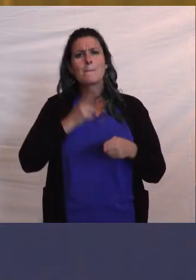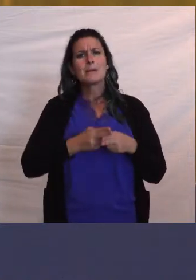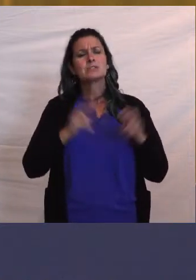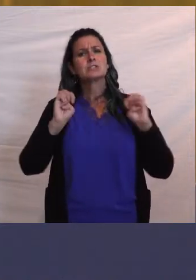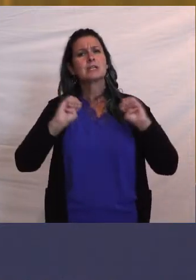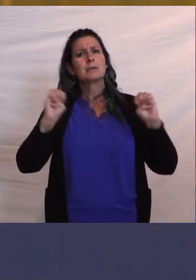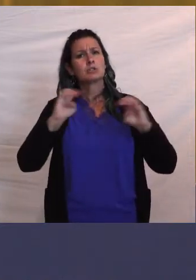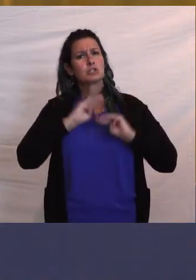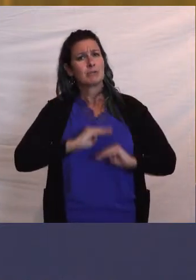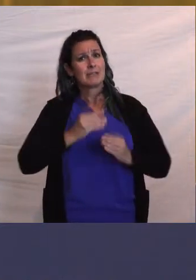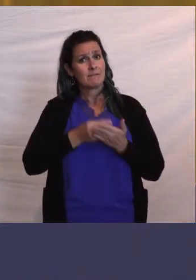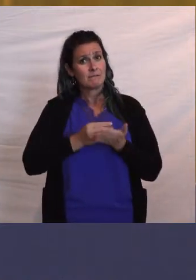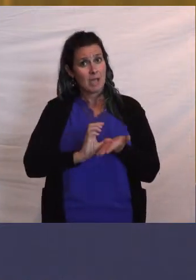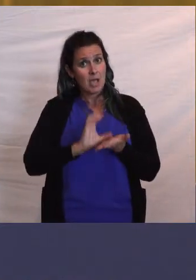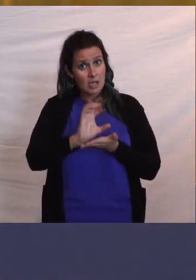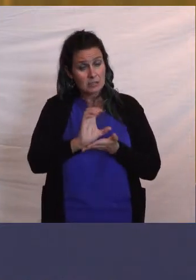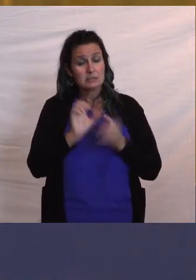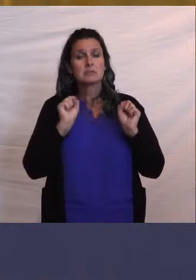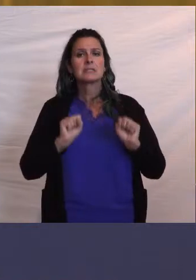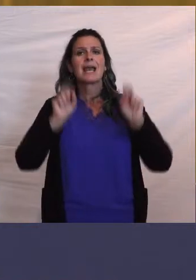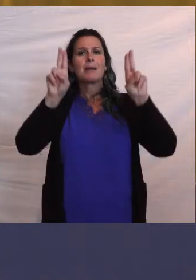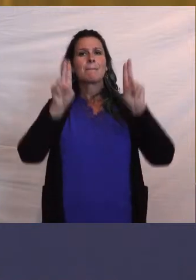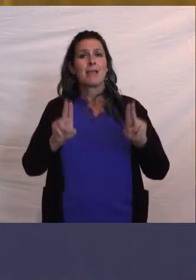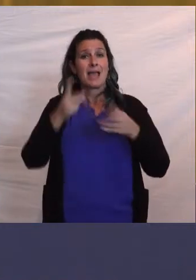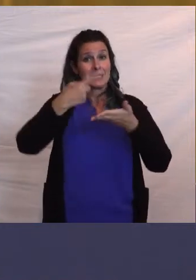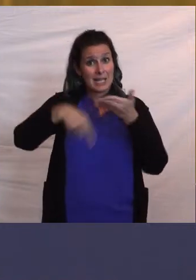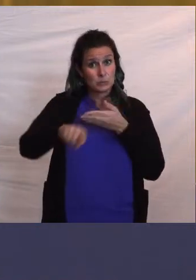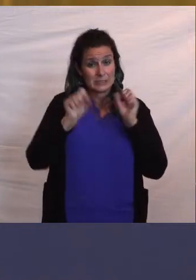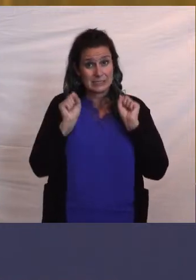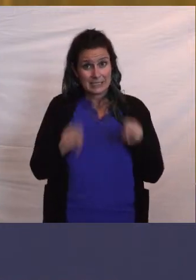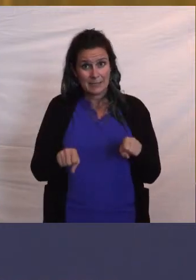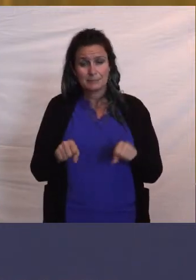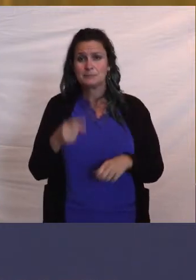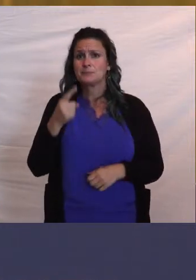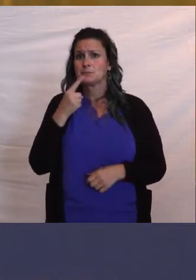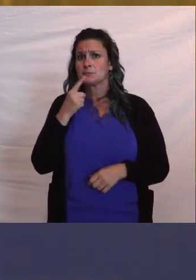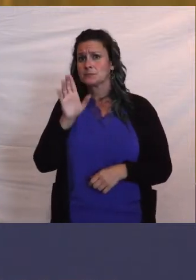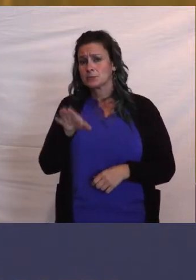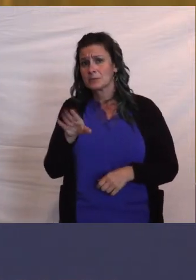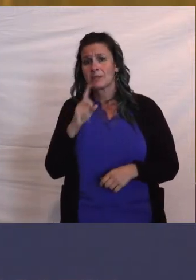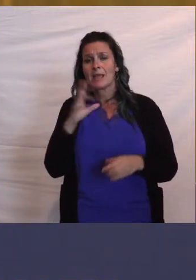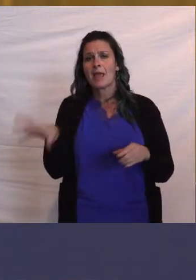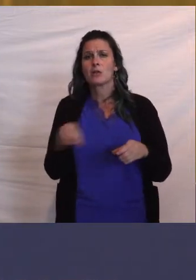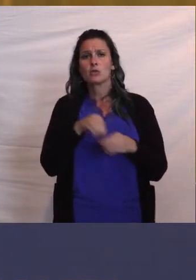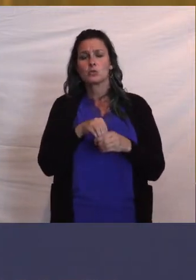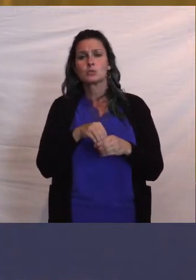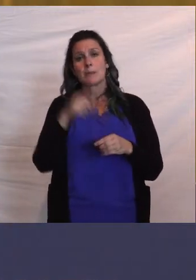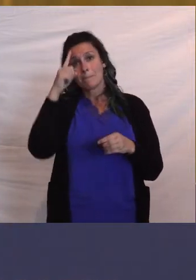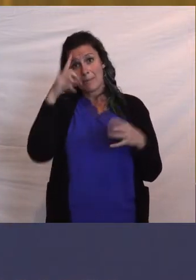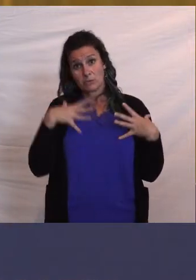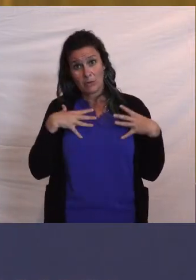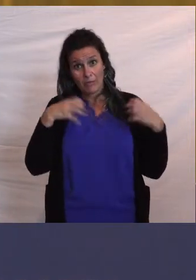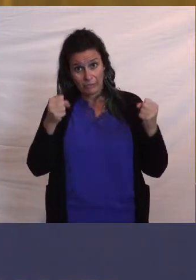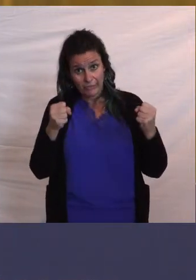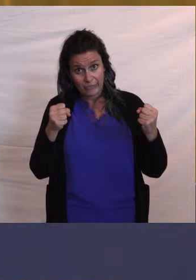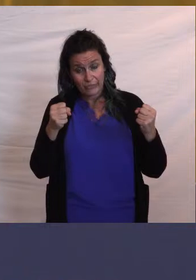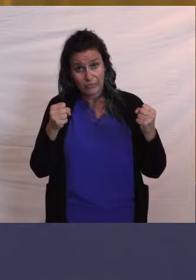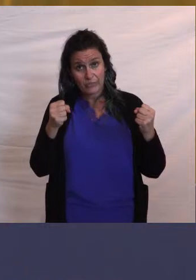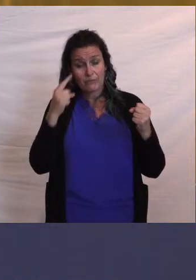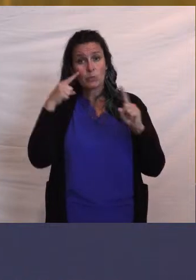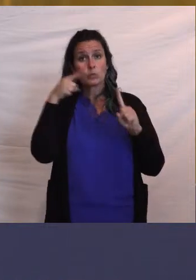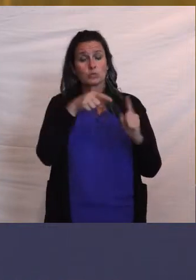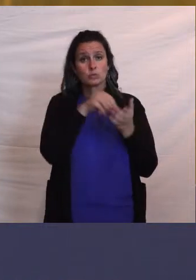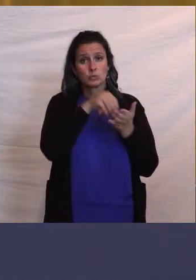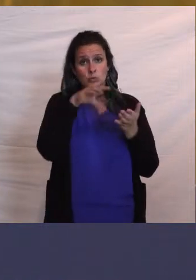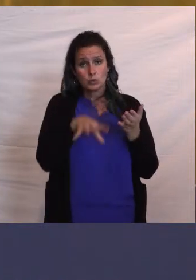emergency relief funds can be applied for next week, and you pointed out this includes the mental health for